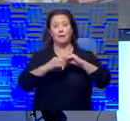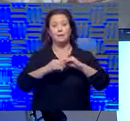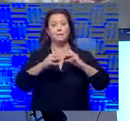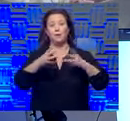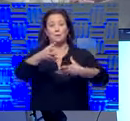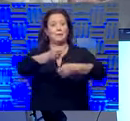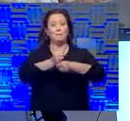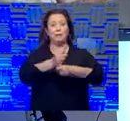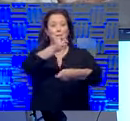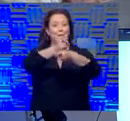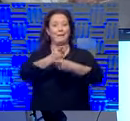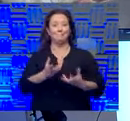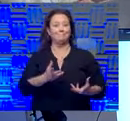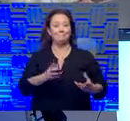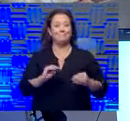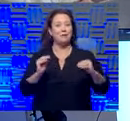up.